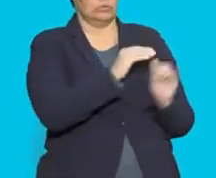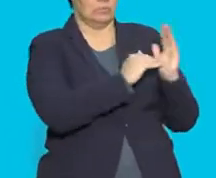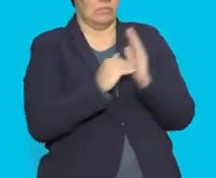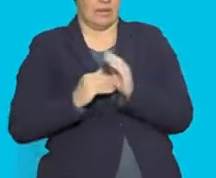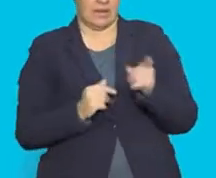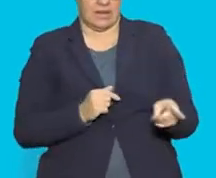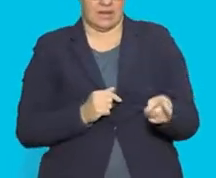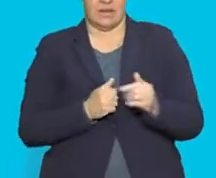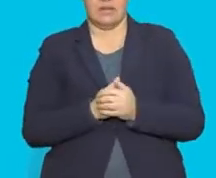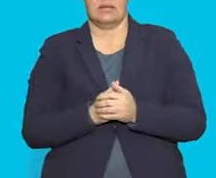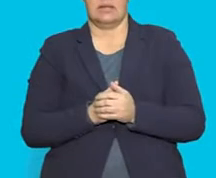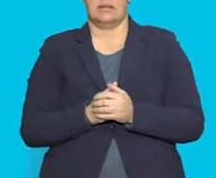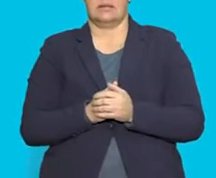million,